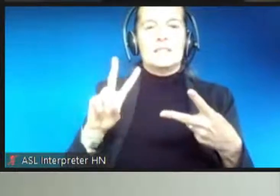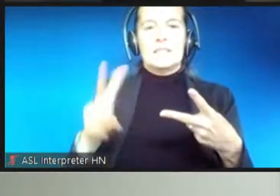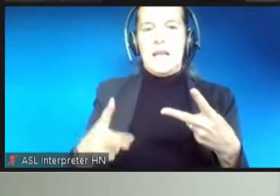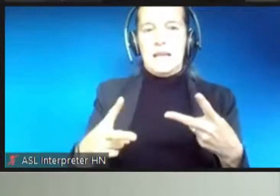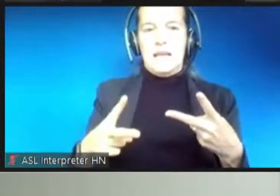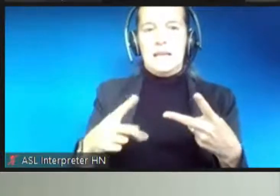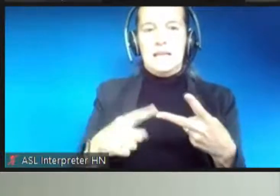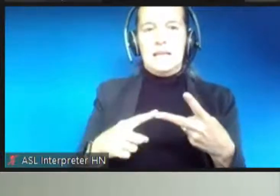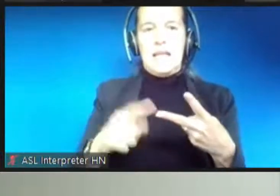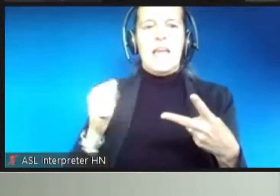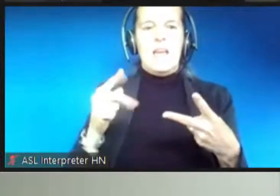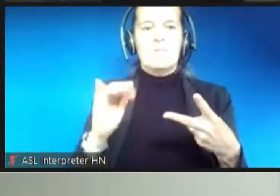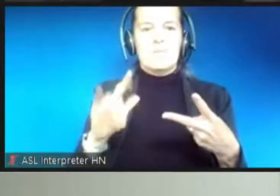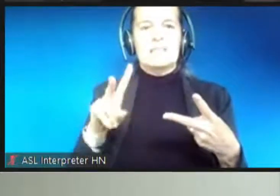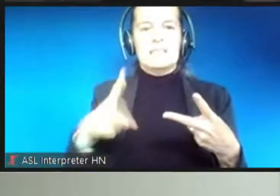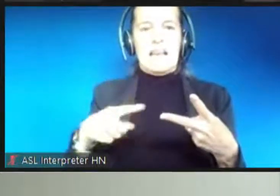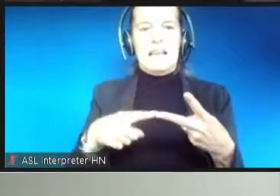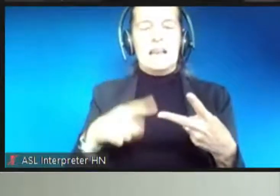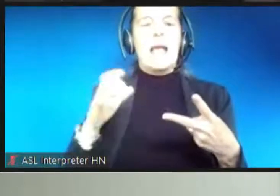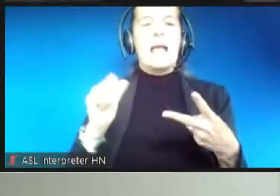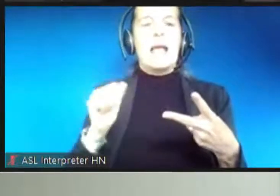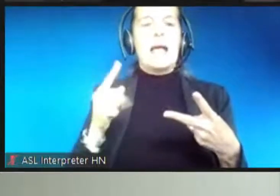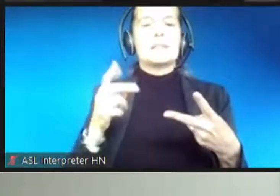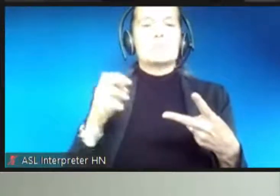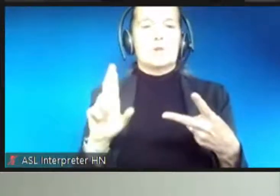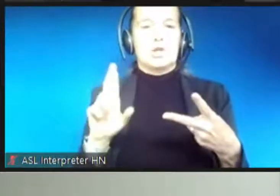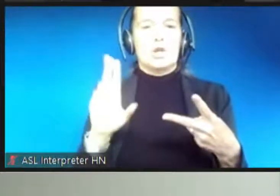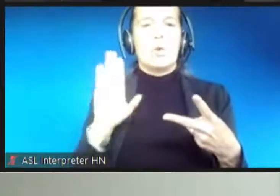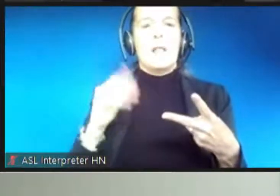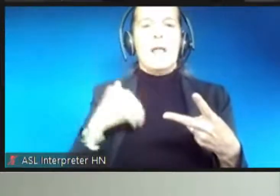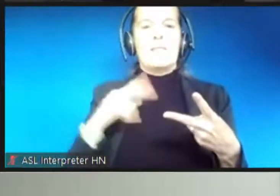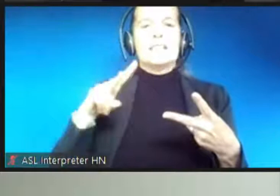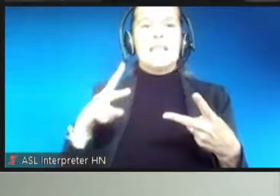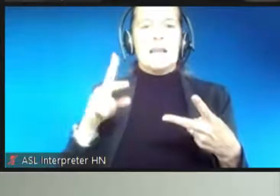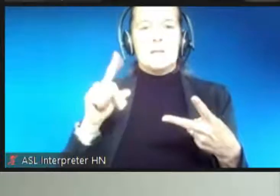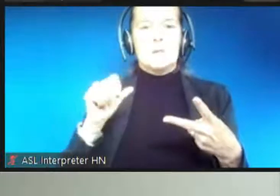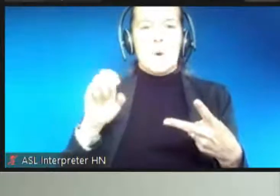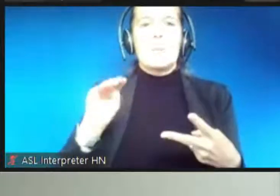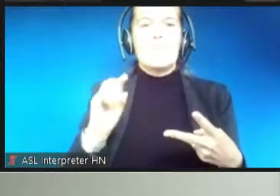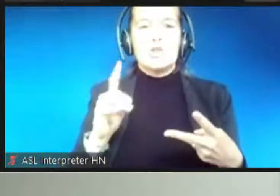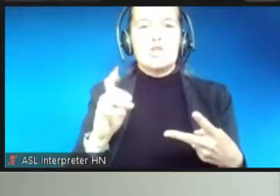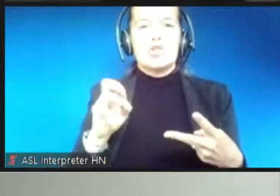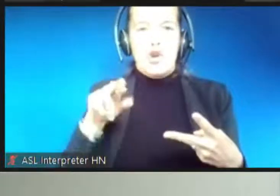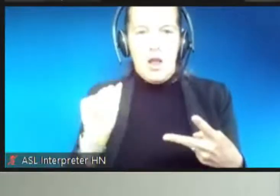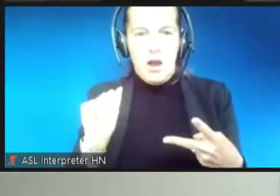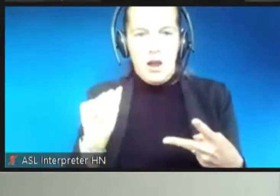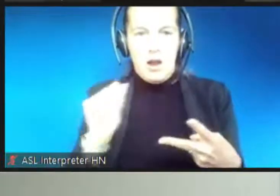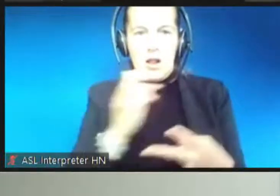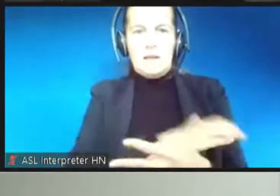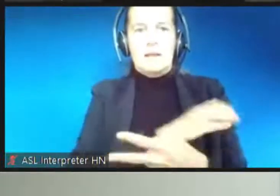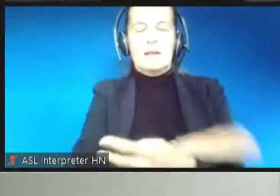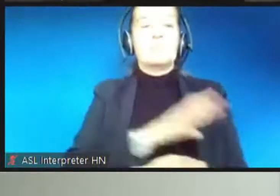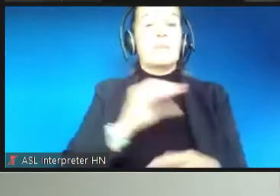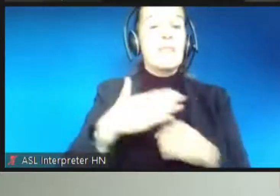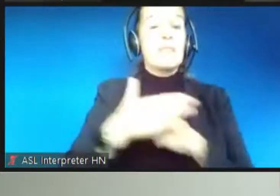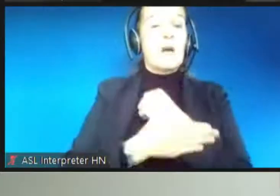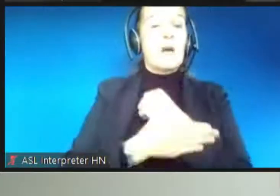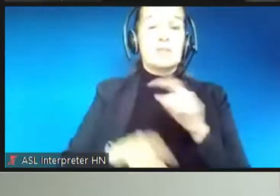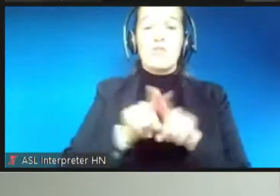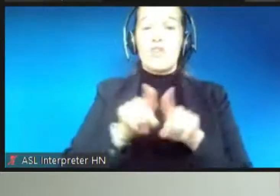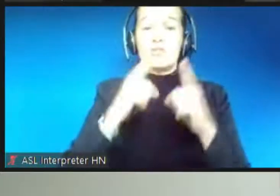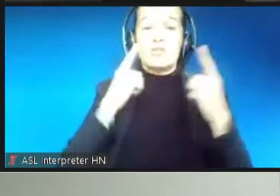2nd of April in Casper, there'll be a second dose Moderna clinic. County is also successfully